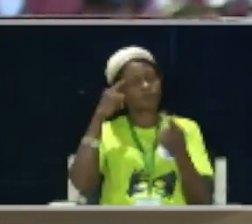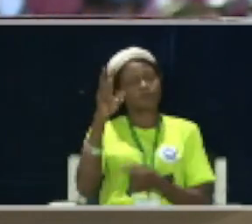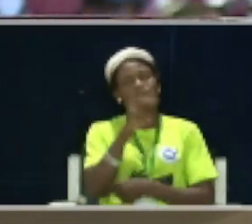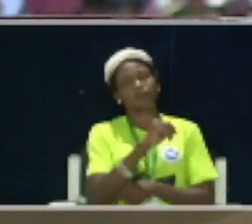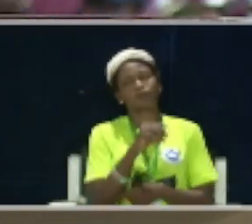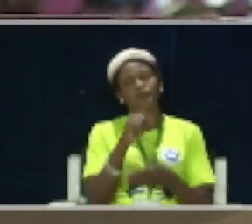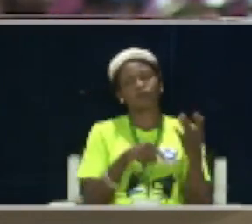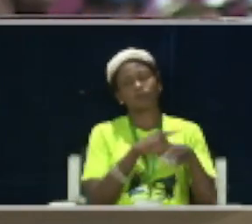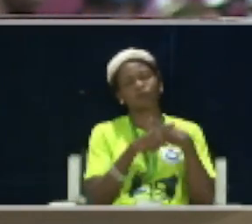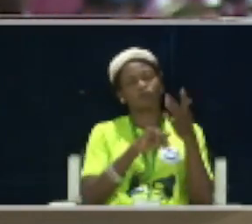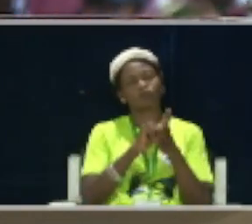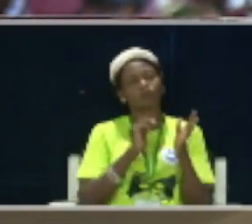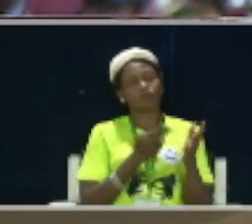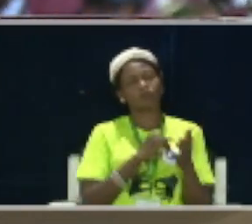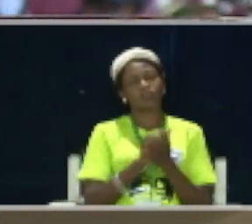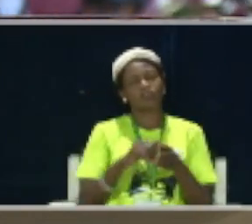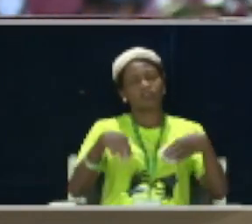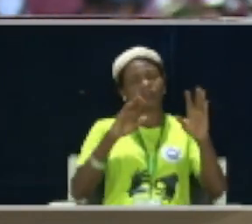What about those of us who sell our tomorrow?